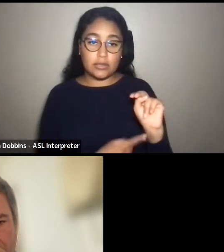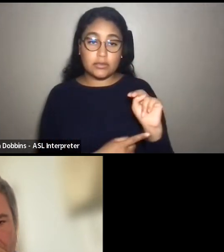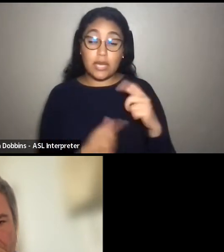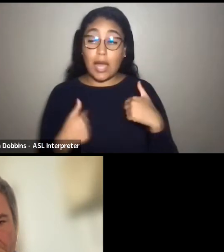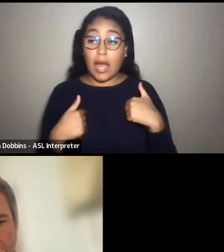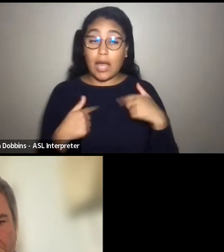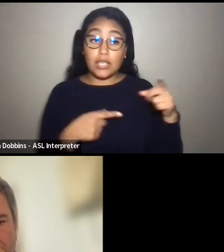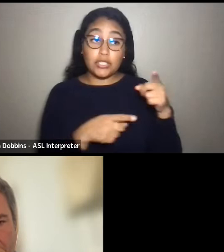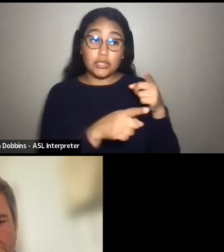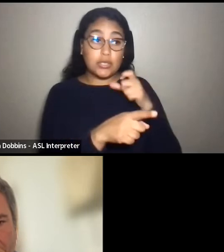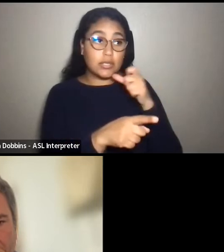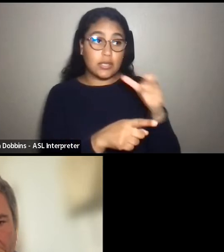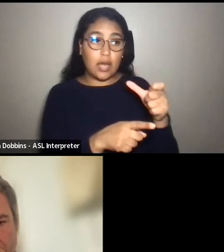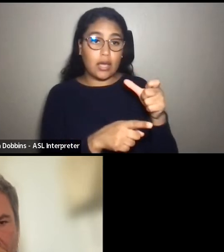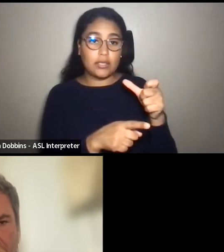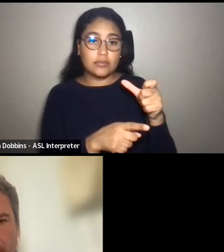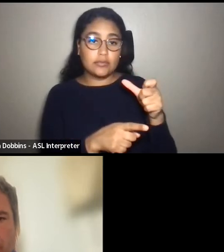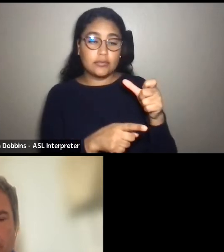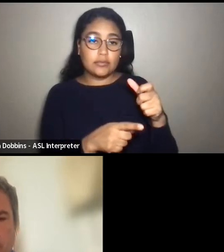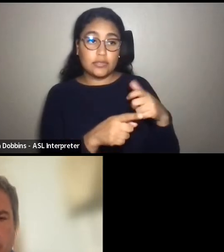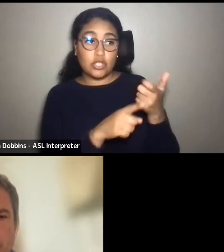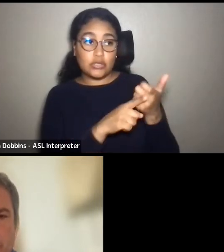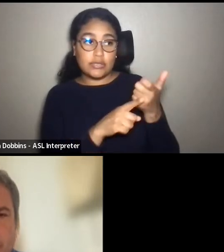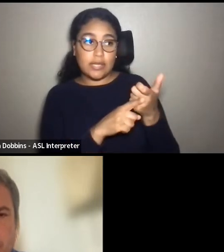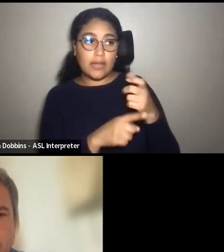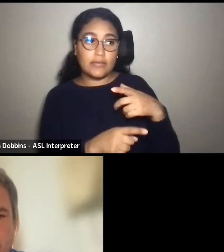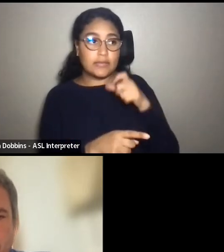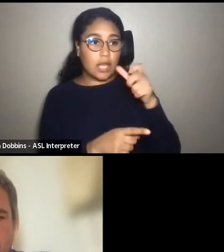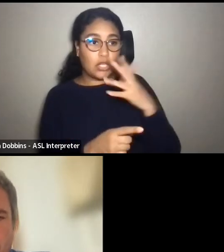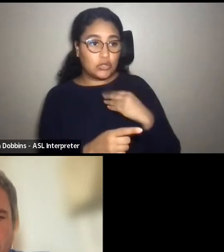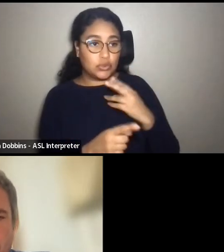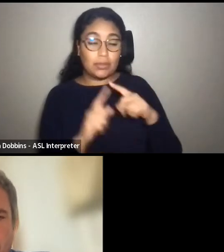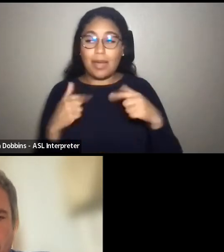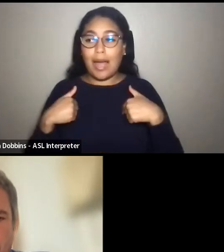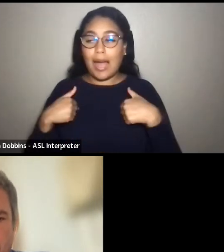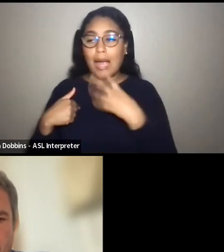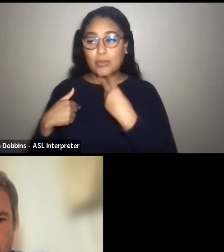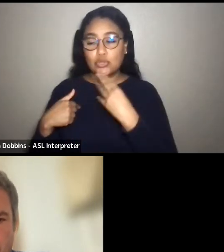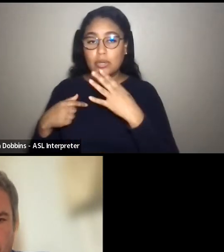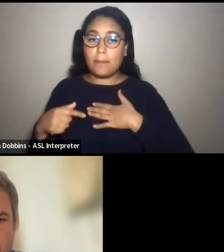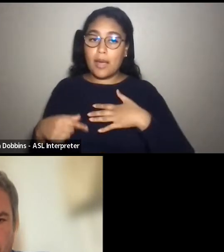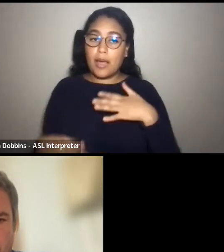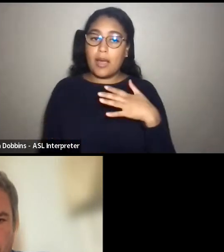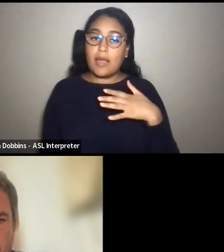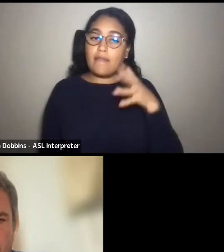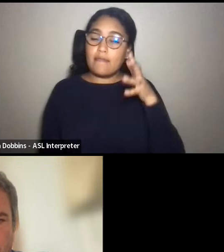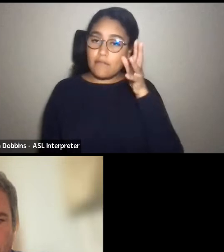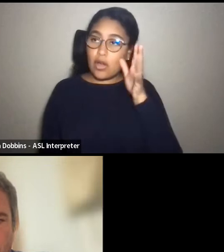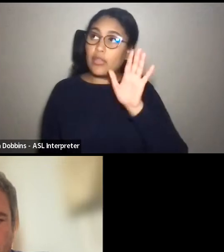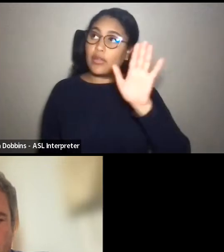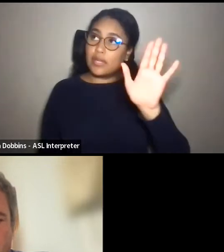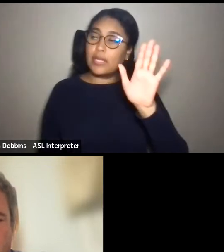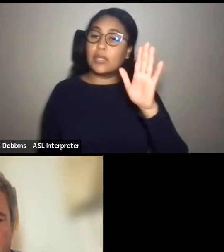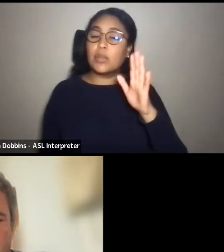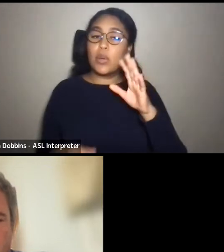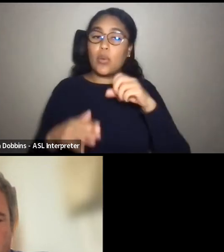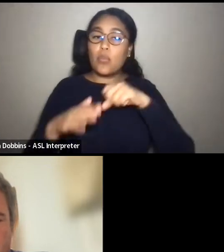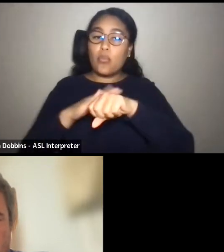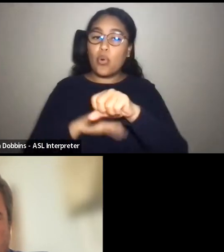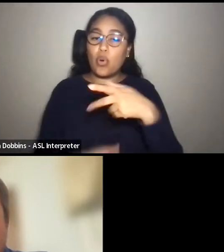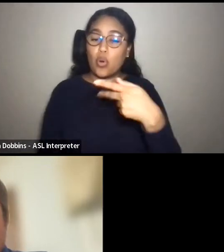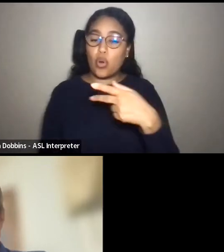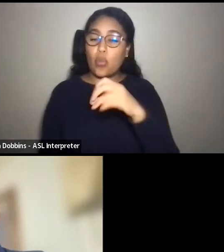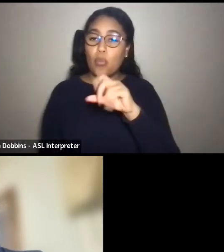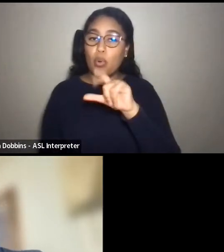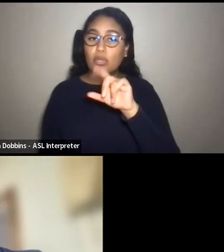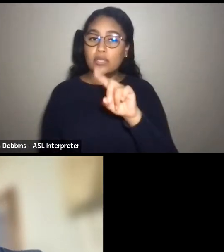and she knows more than I know. So I try to tap into her knowledge. My father, one of his parents was born and raised in Poland, and the other one